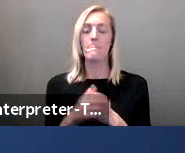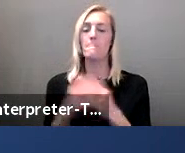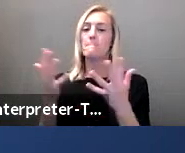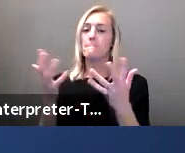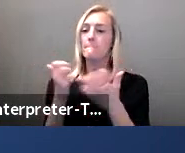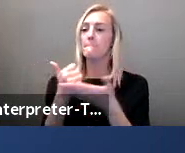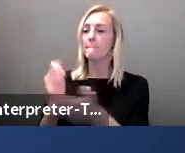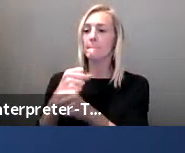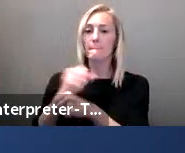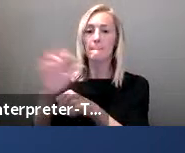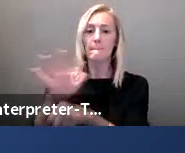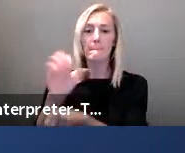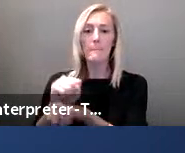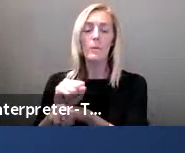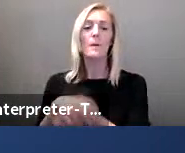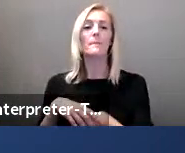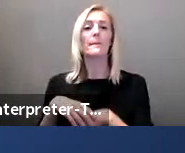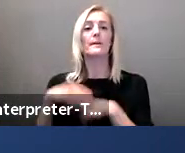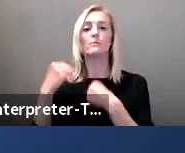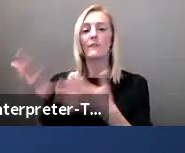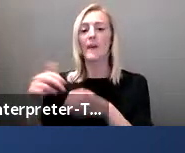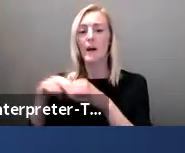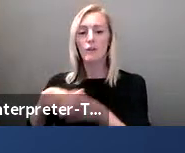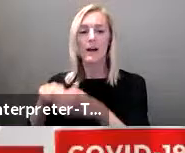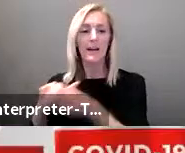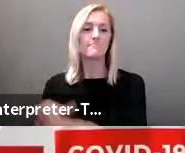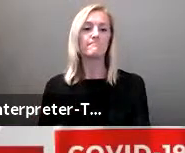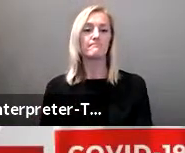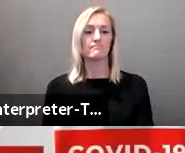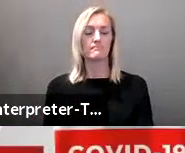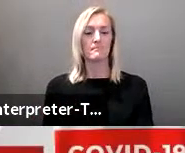appointments and do some different things like that. Next slide.